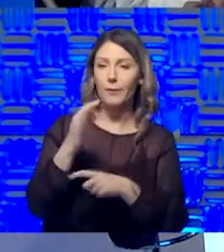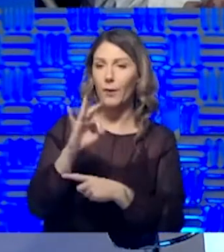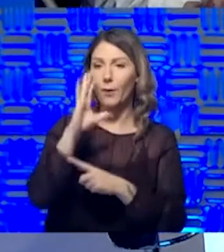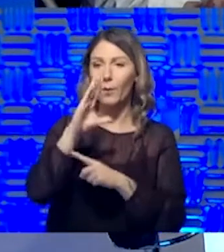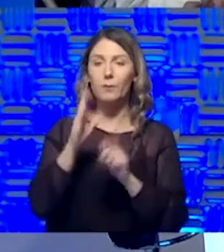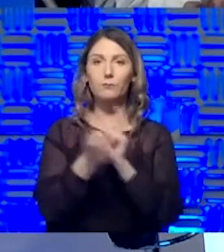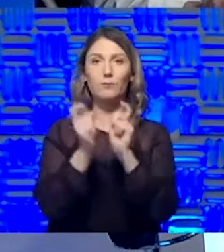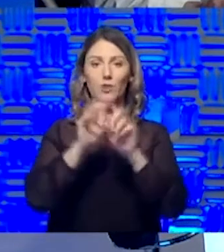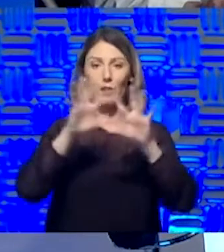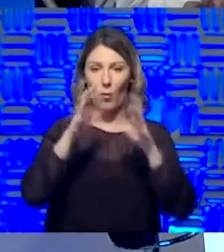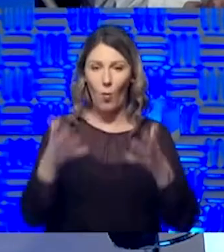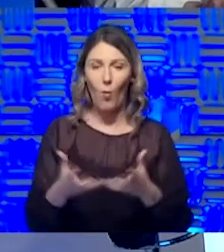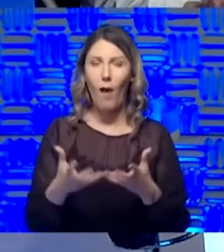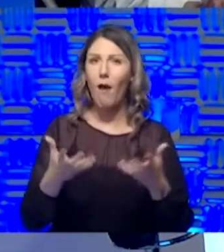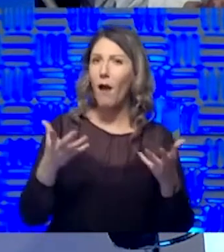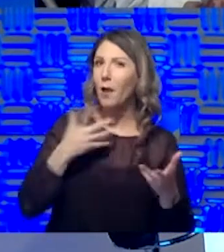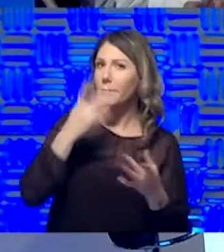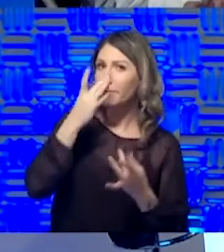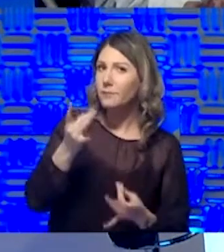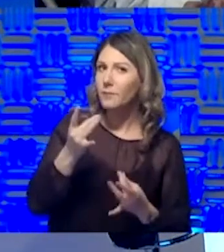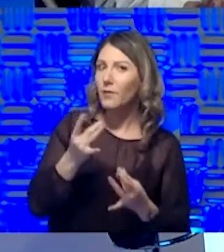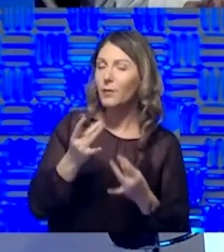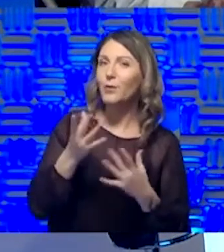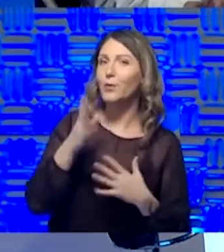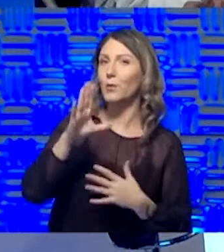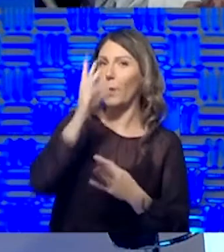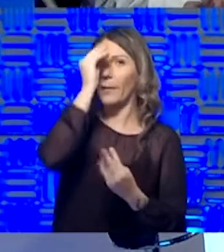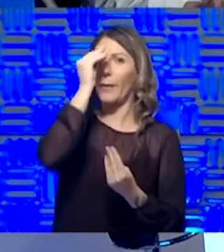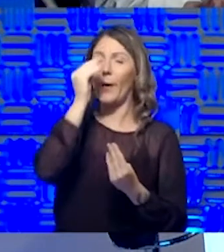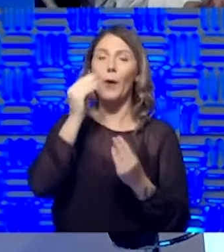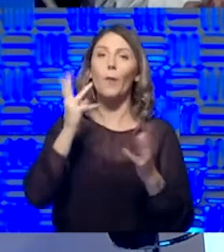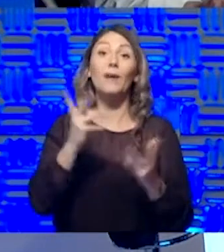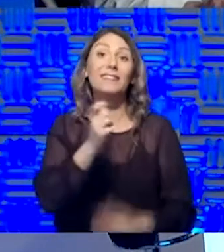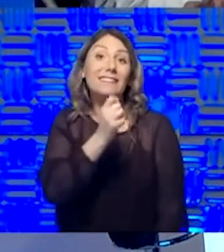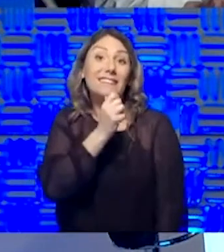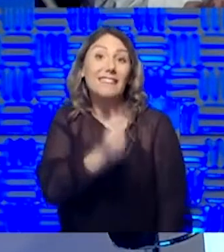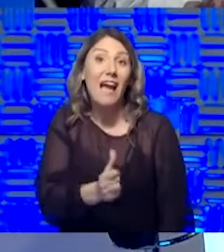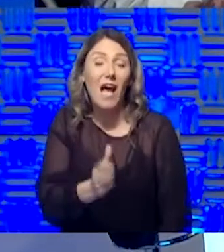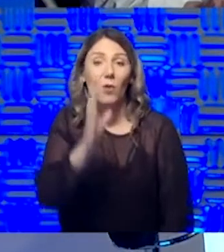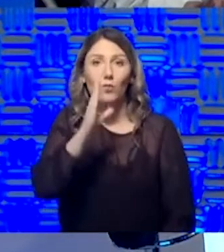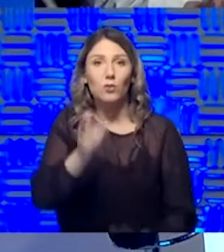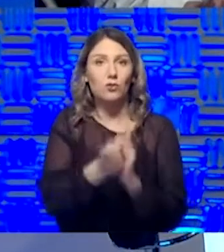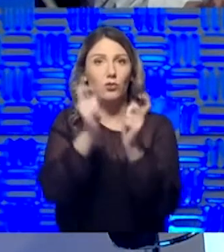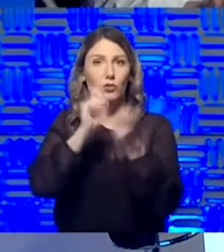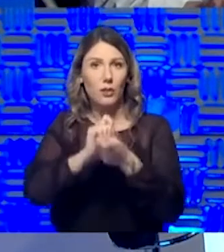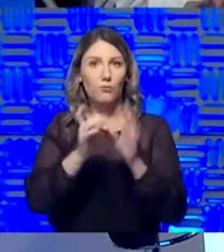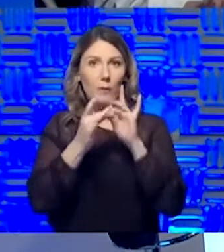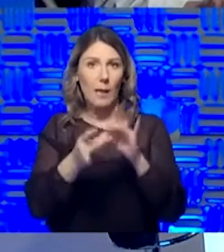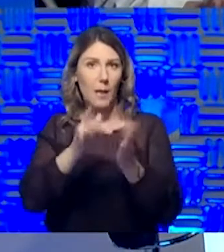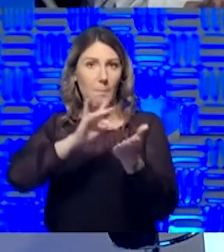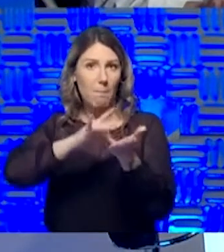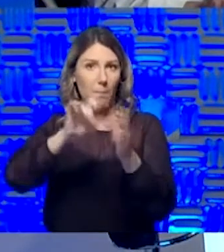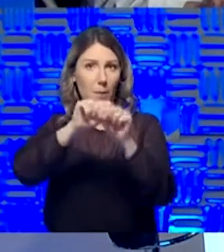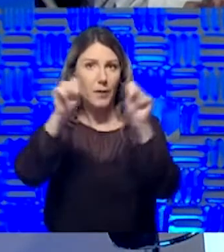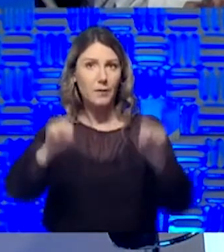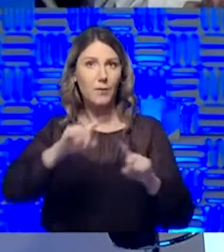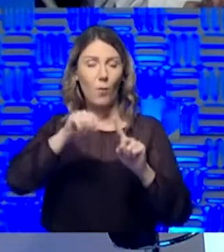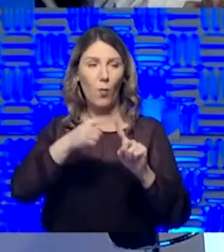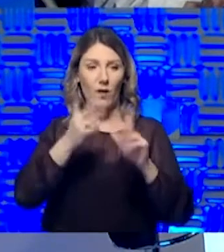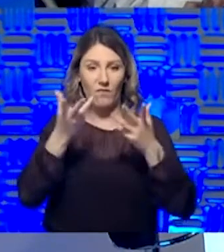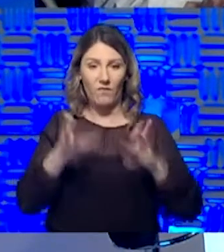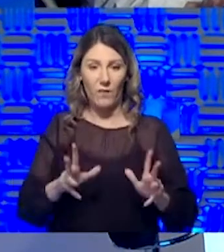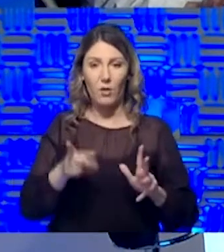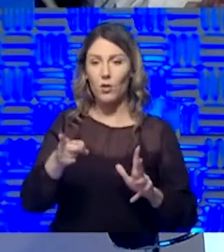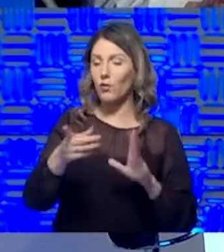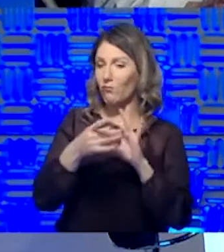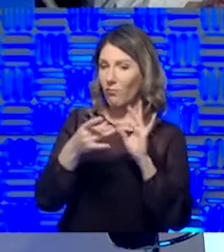I'm interested in your thoughts on what's not going to change in the medical system once this is over with. You've already